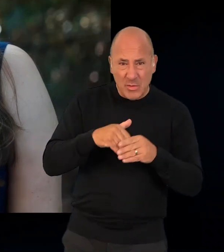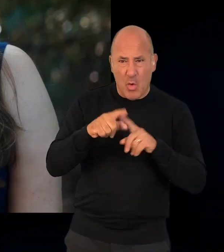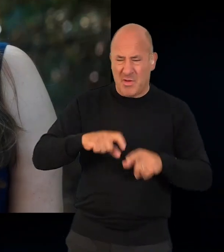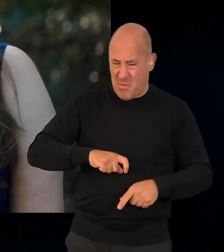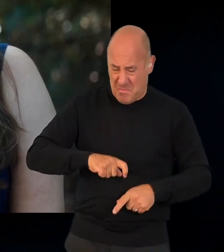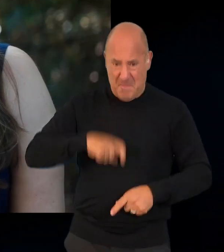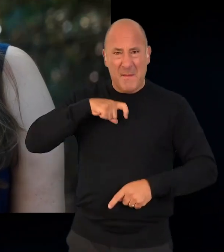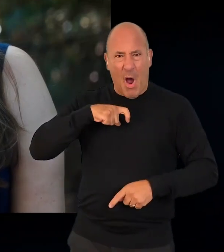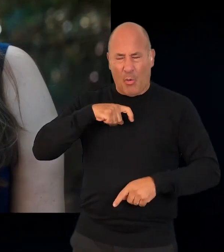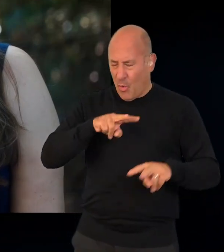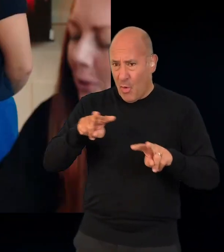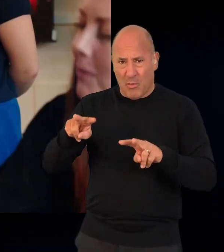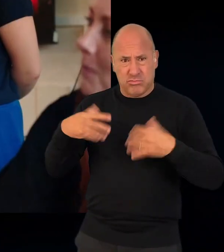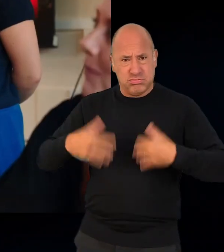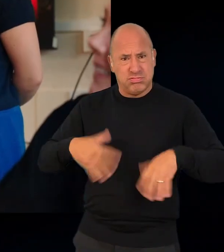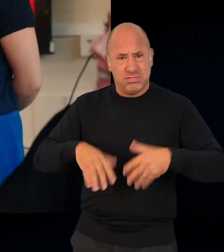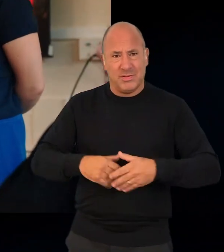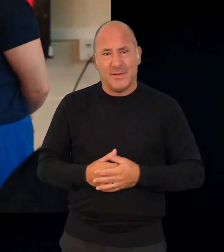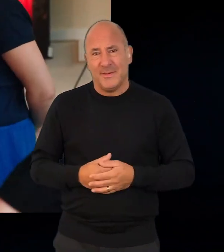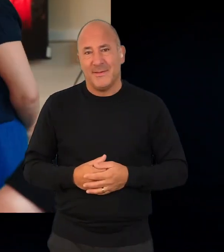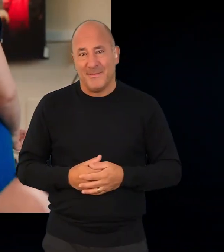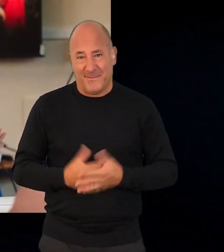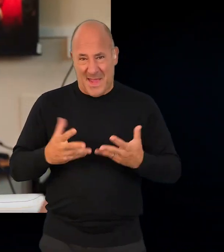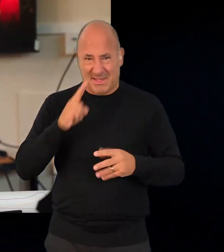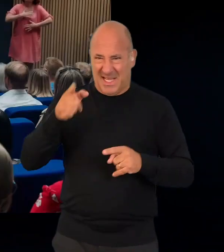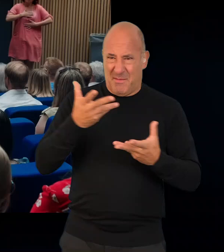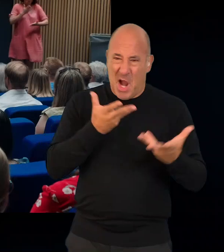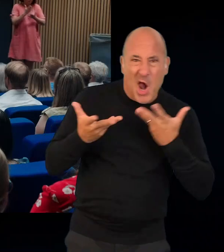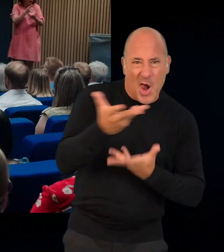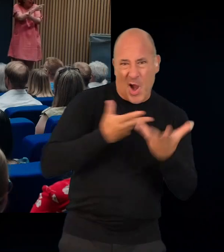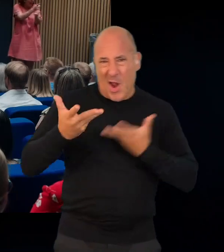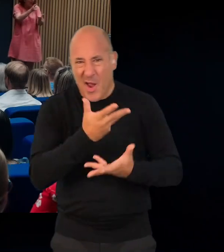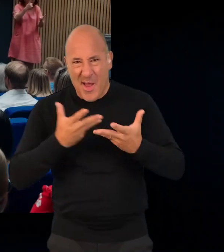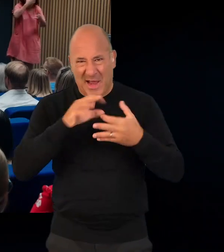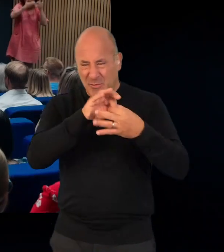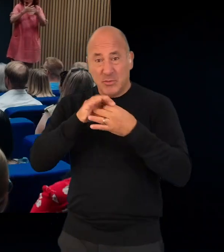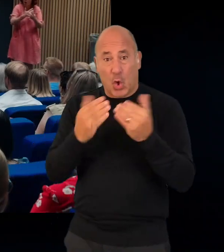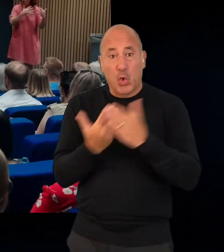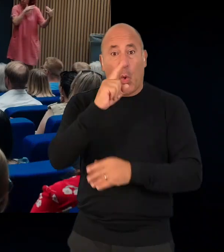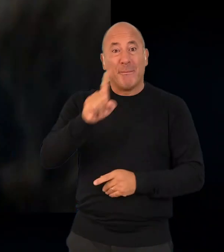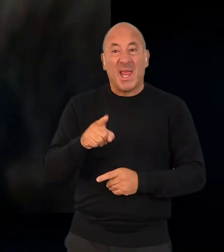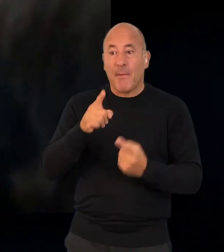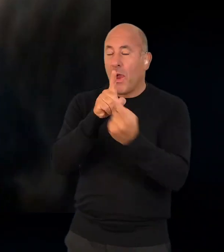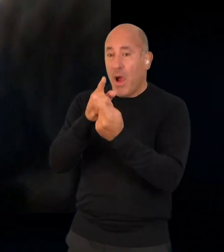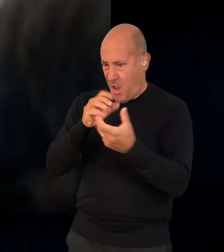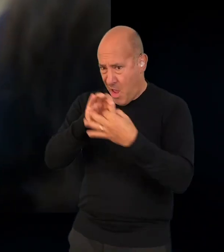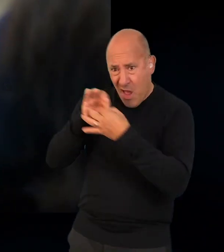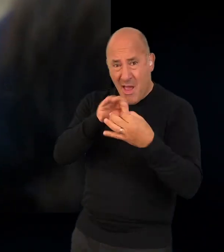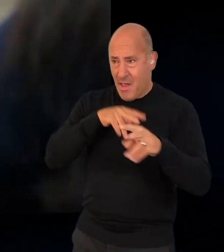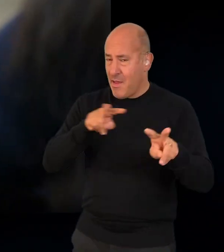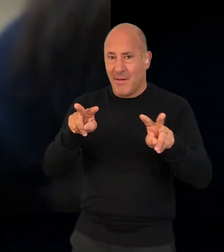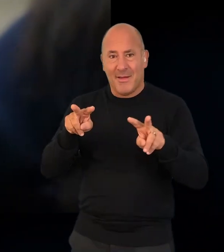much their confidence has improved. So to see them now talking between themselves, interacting with new people that we introduced them